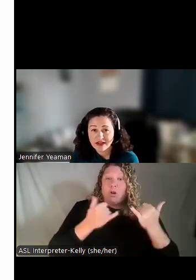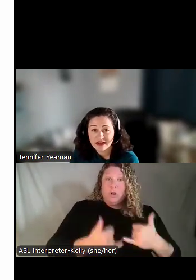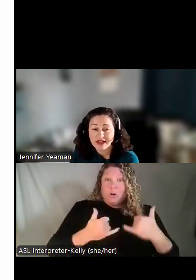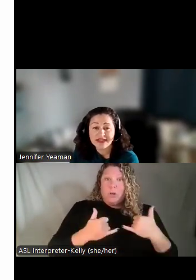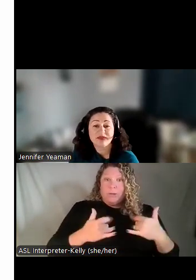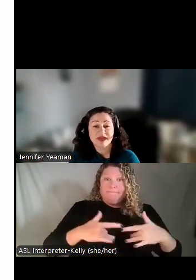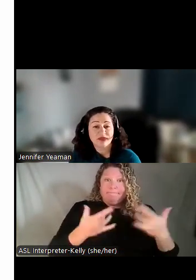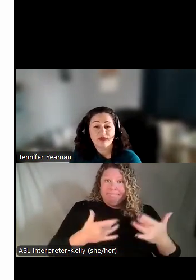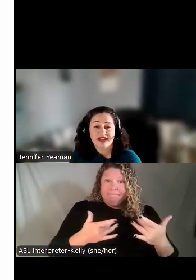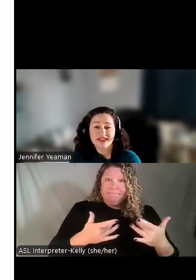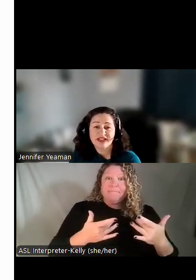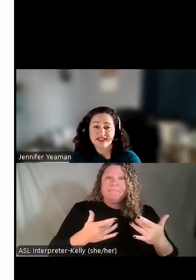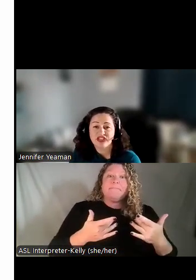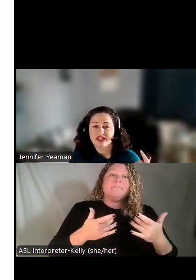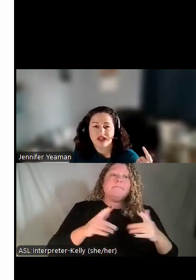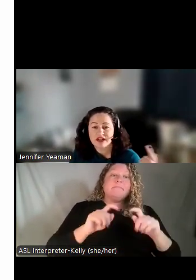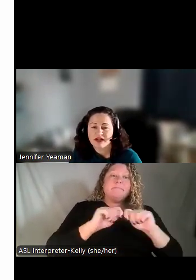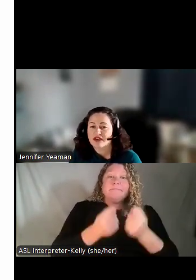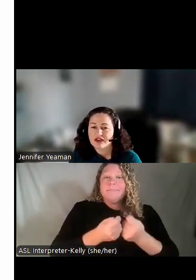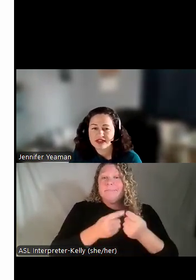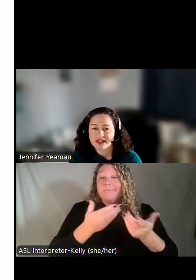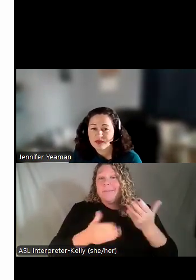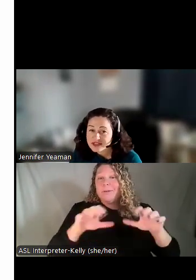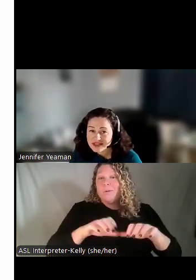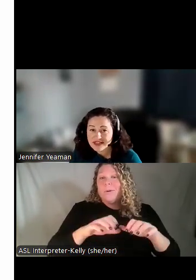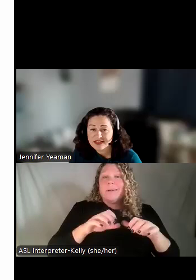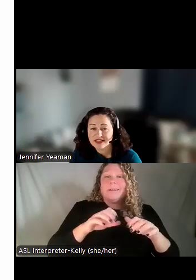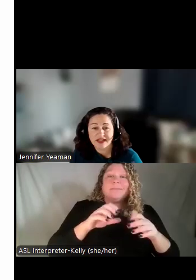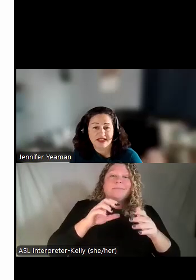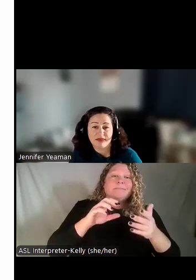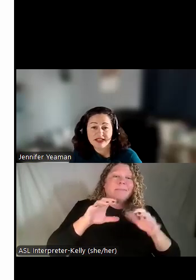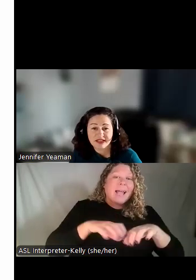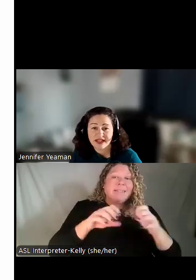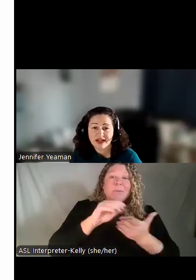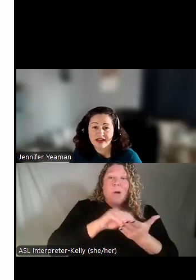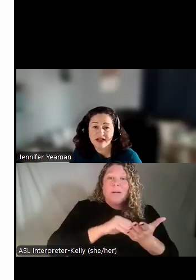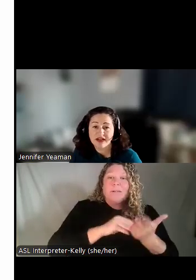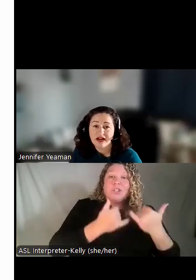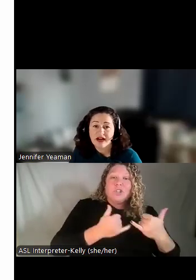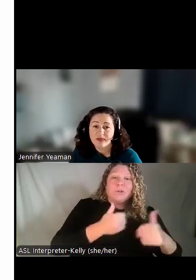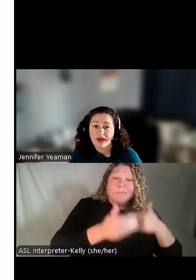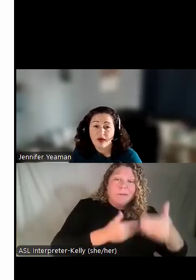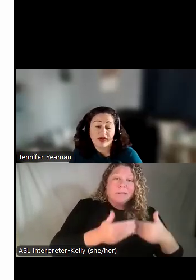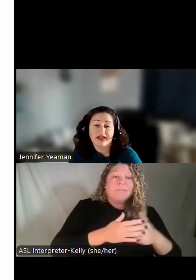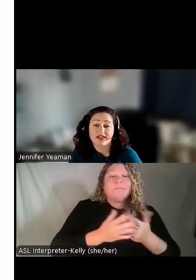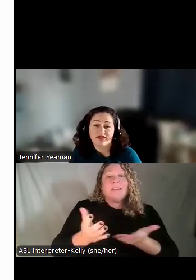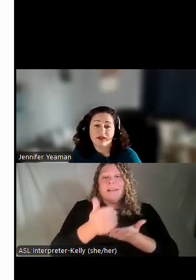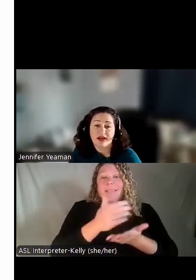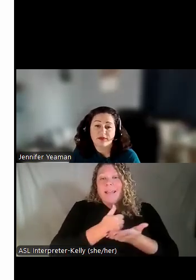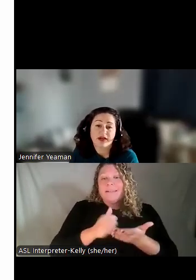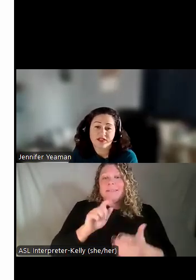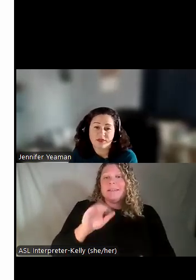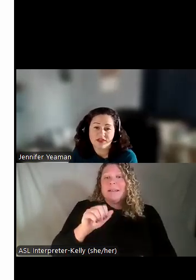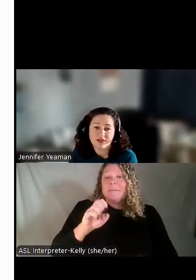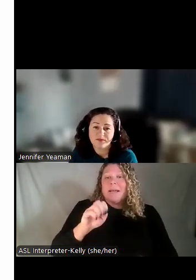state. Teams may perform activities such as documenting our current state processes, collecting baseline data, or collecting